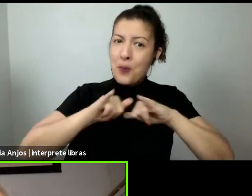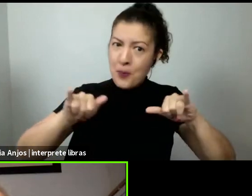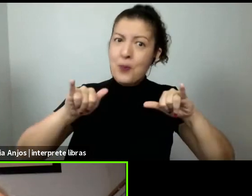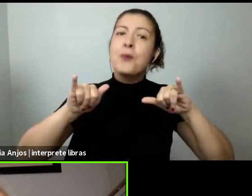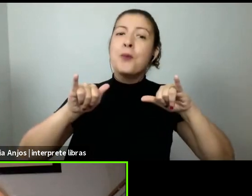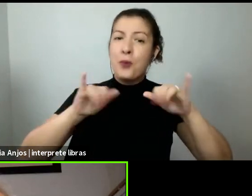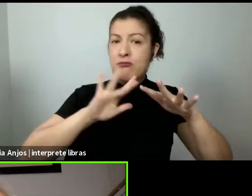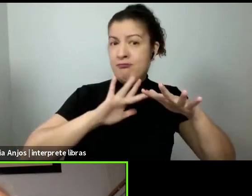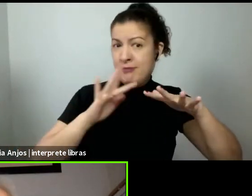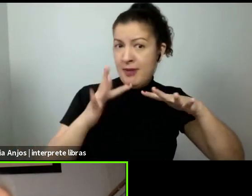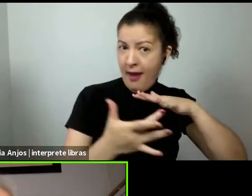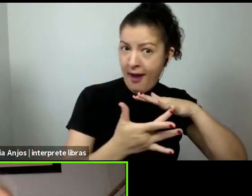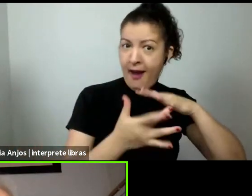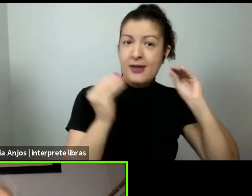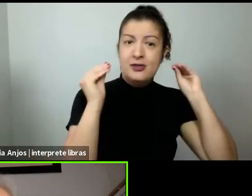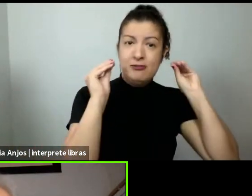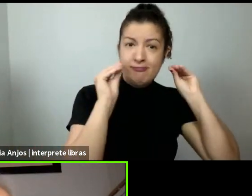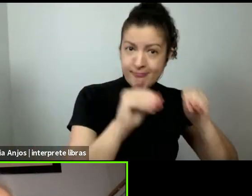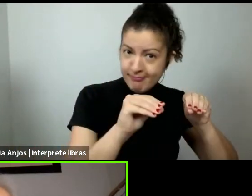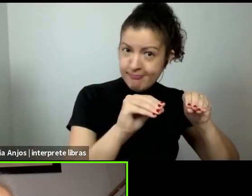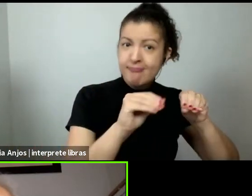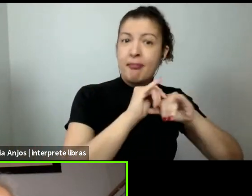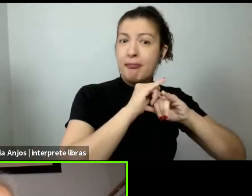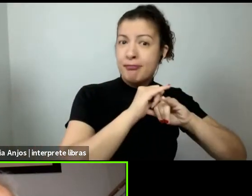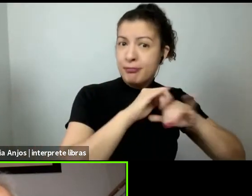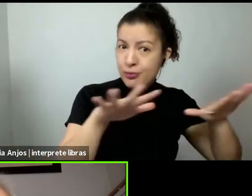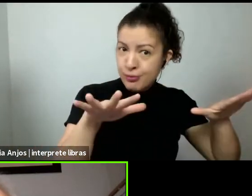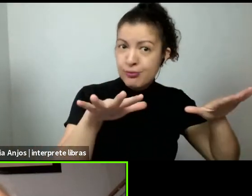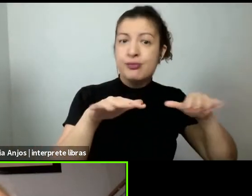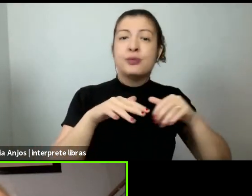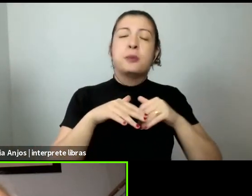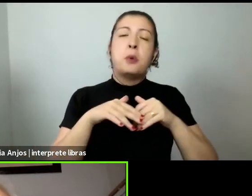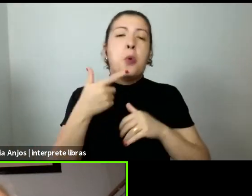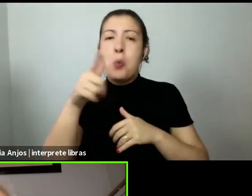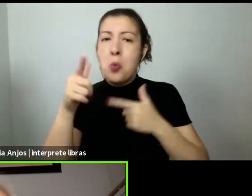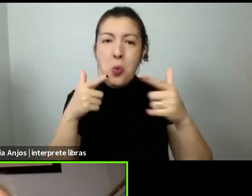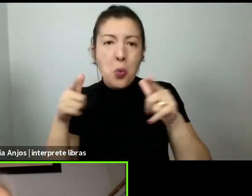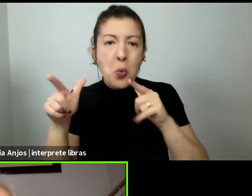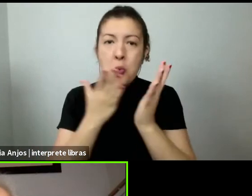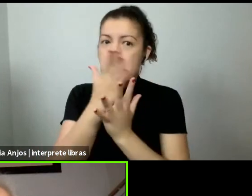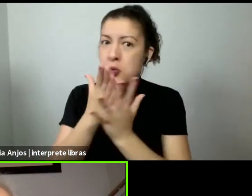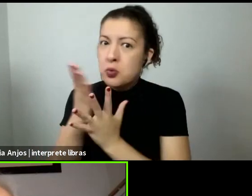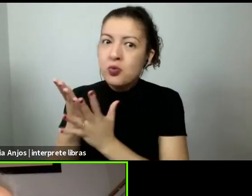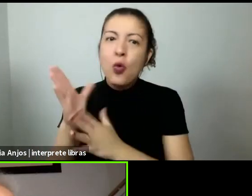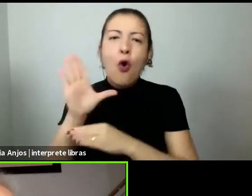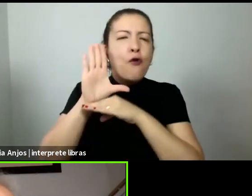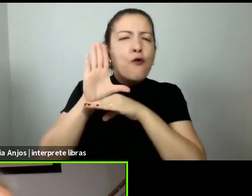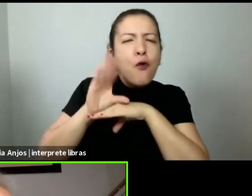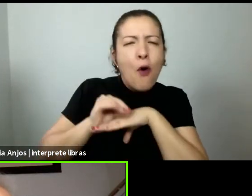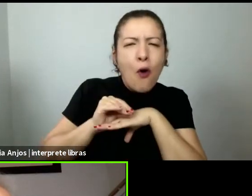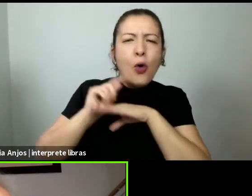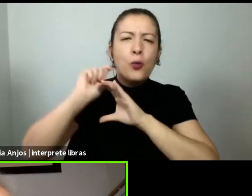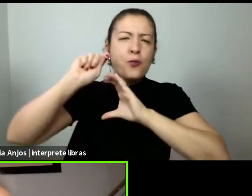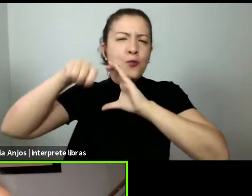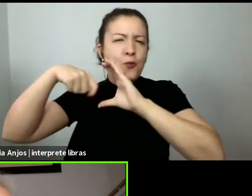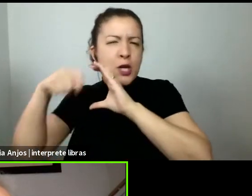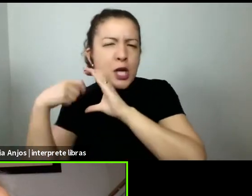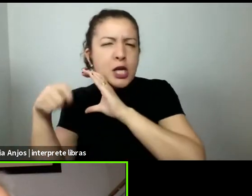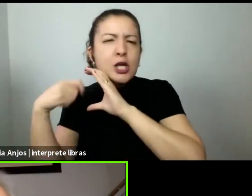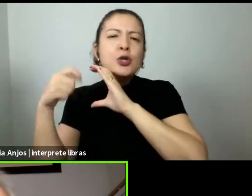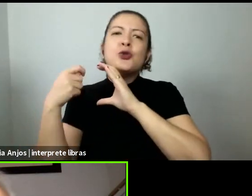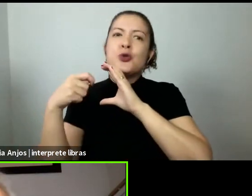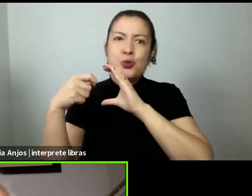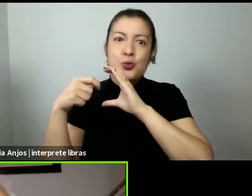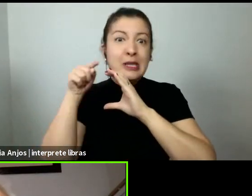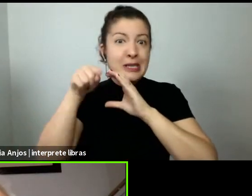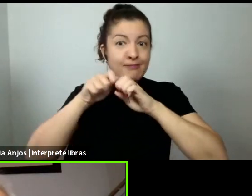now with good photographs and video, that can go a long way. People